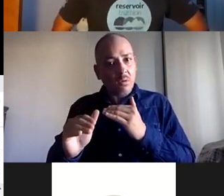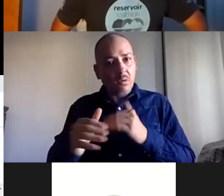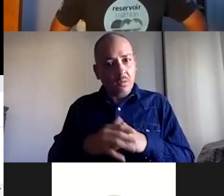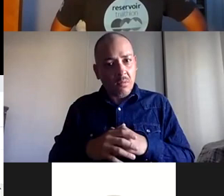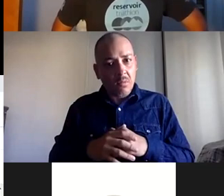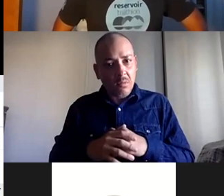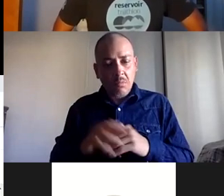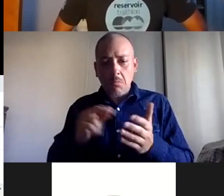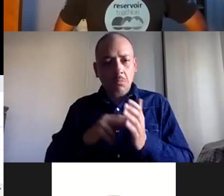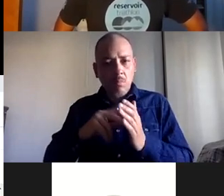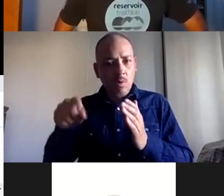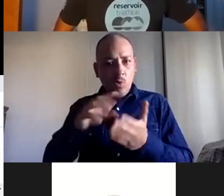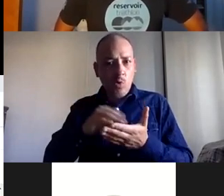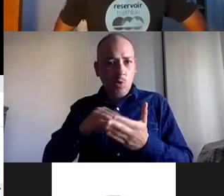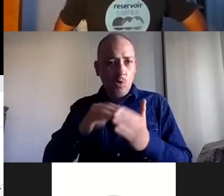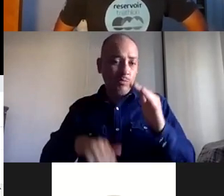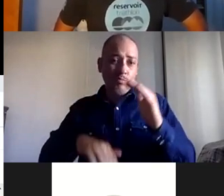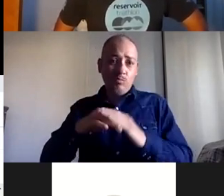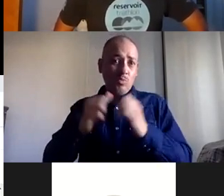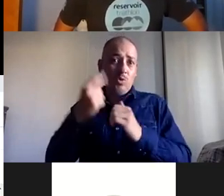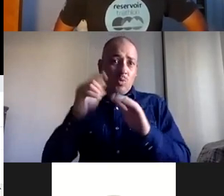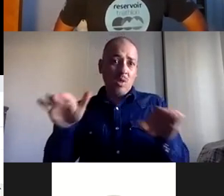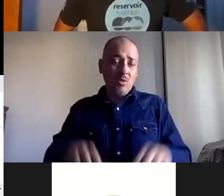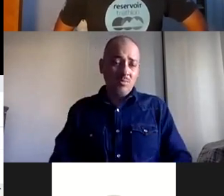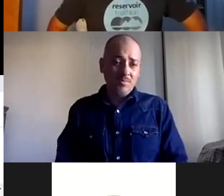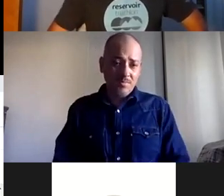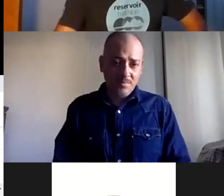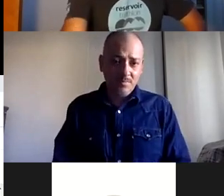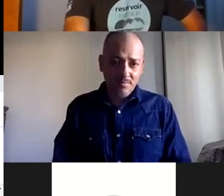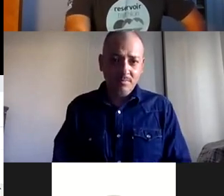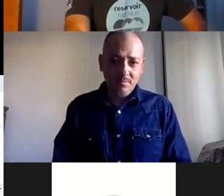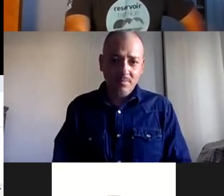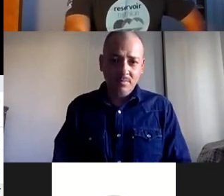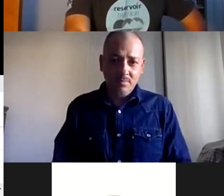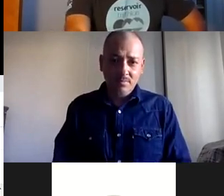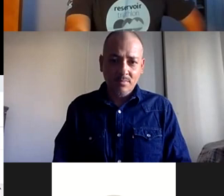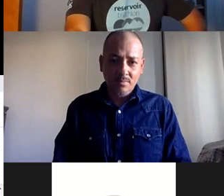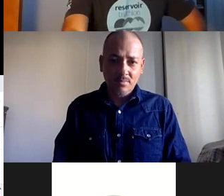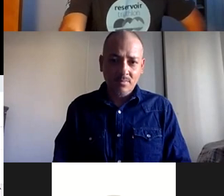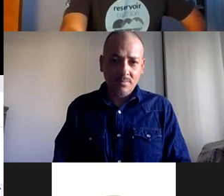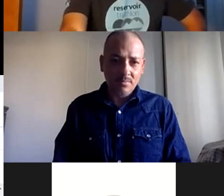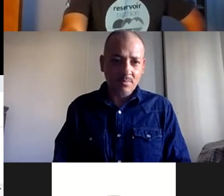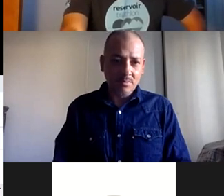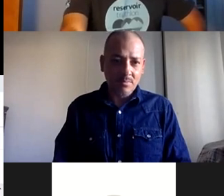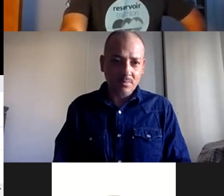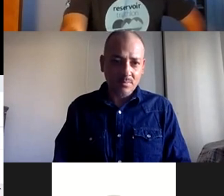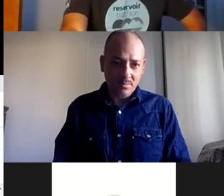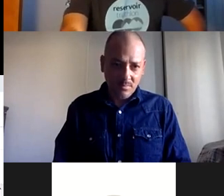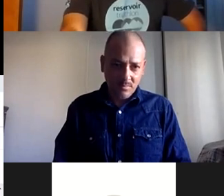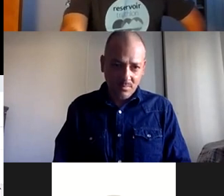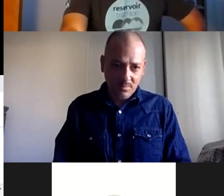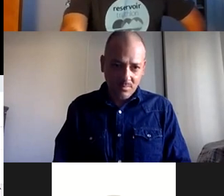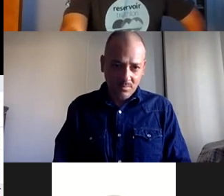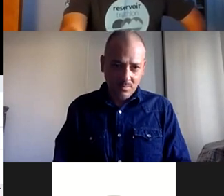So it can only learn so much with a single fully connected layer. True. And also, oh, this one is actually getting